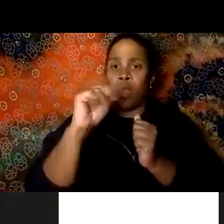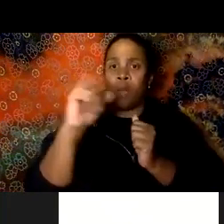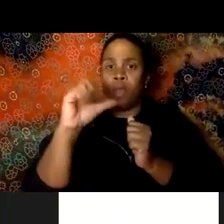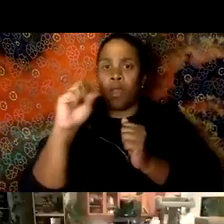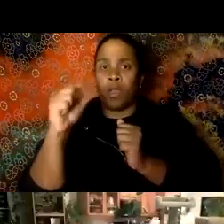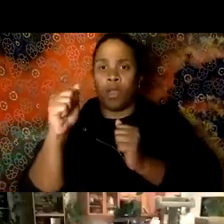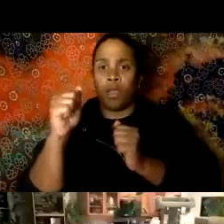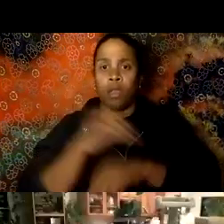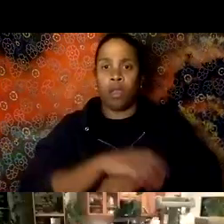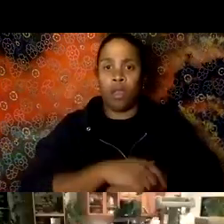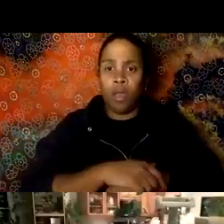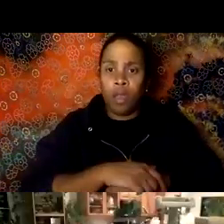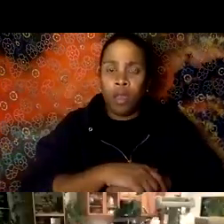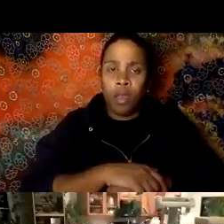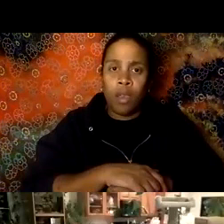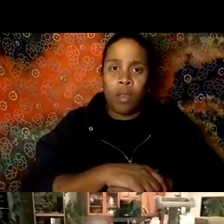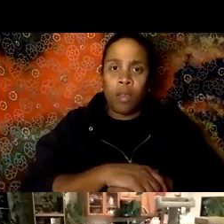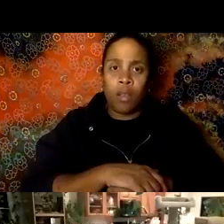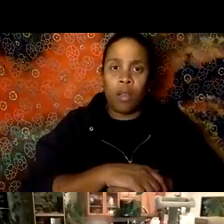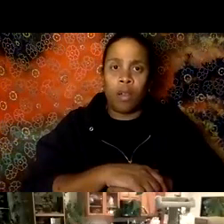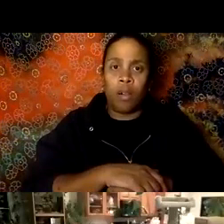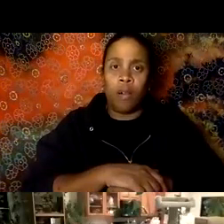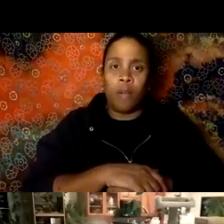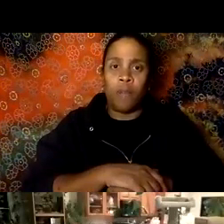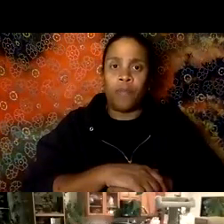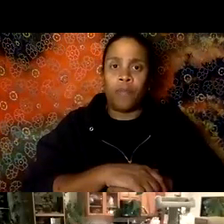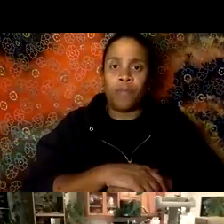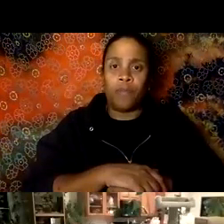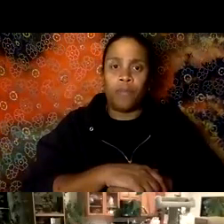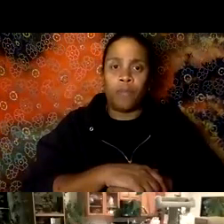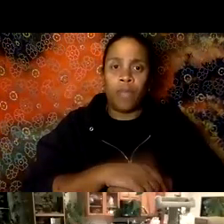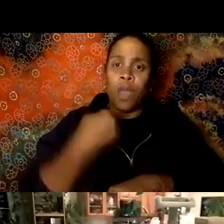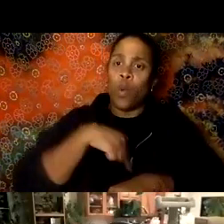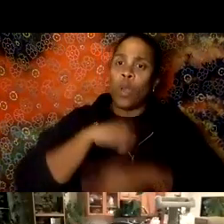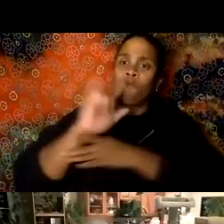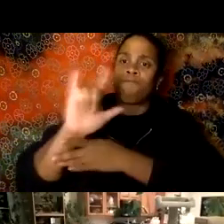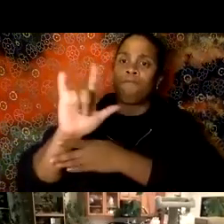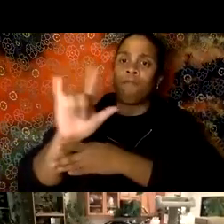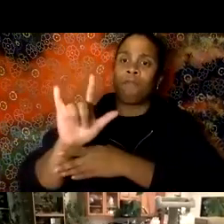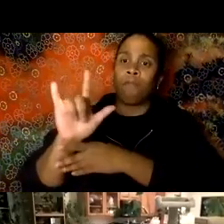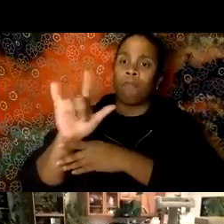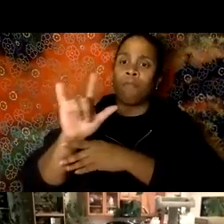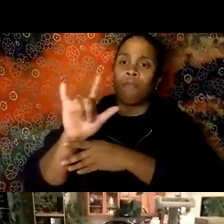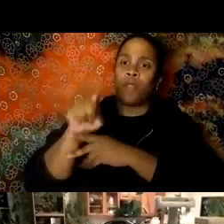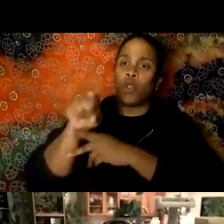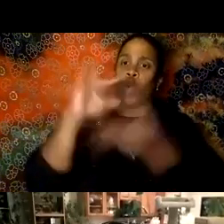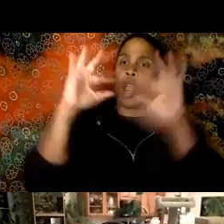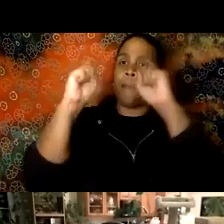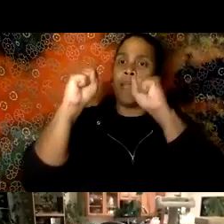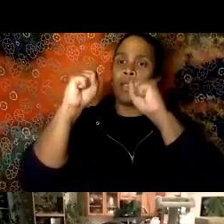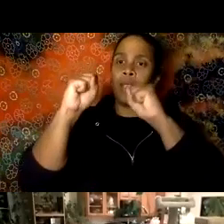she's here and she can touch that recording. We love you. You're amazing.